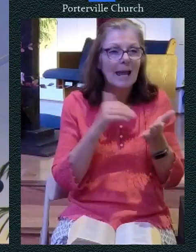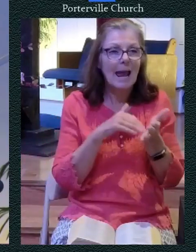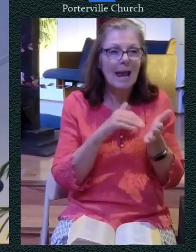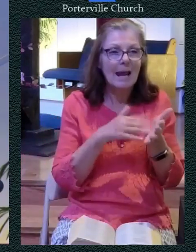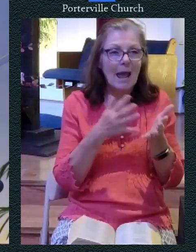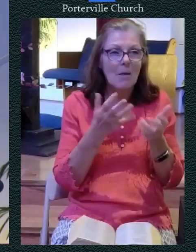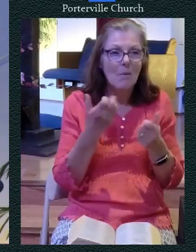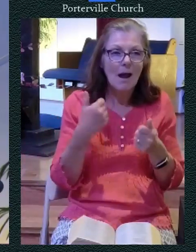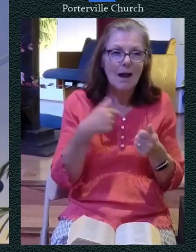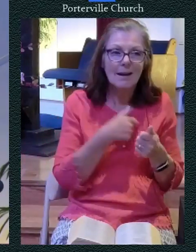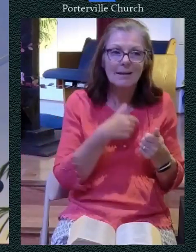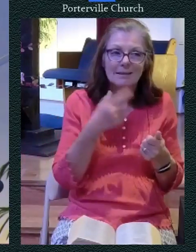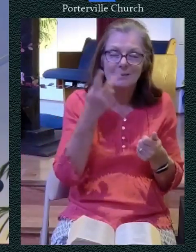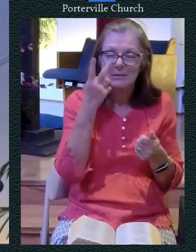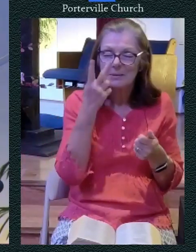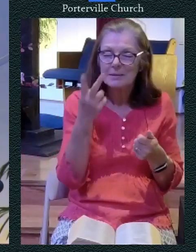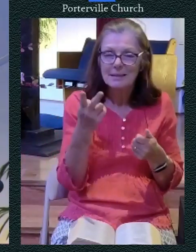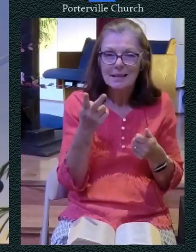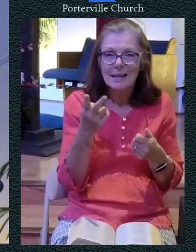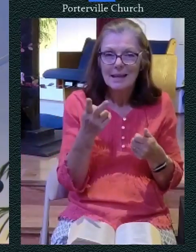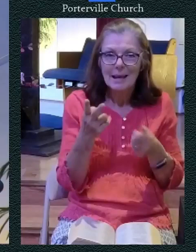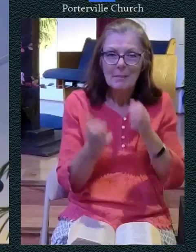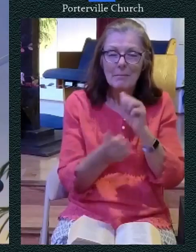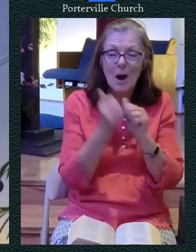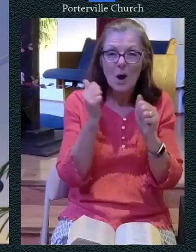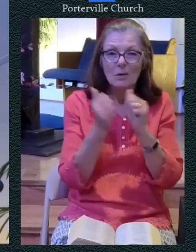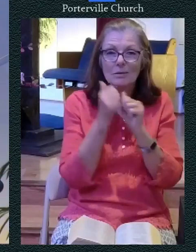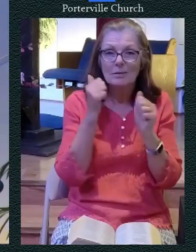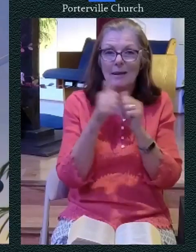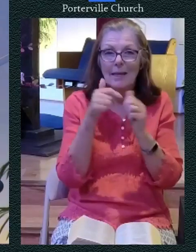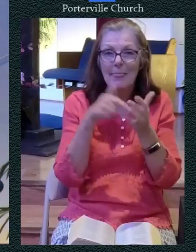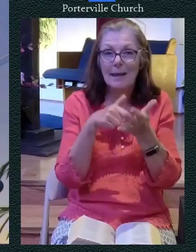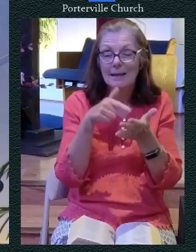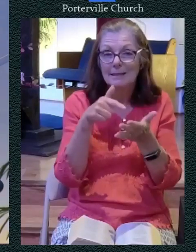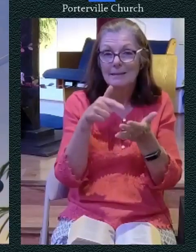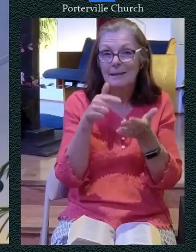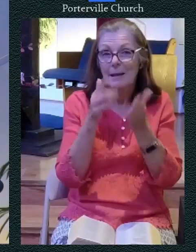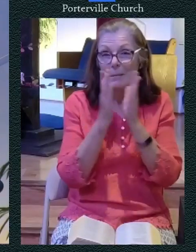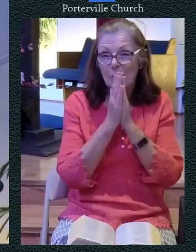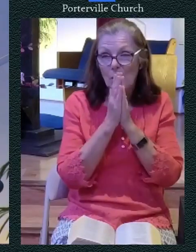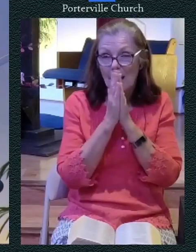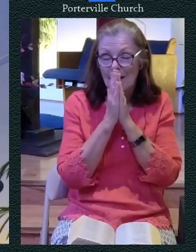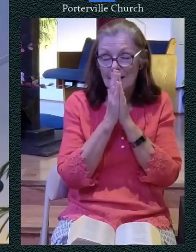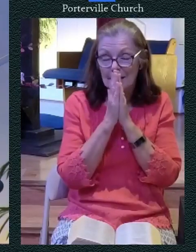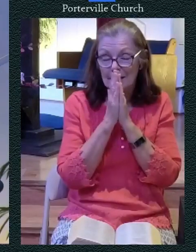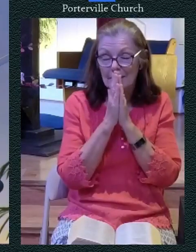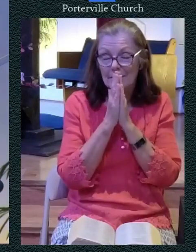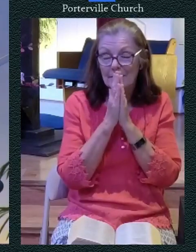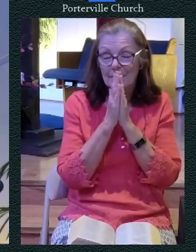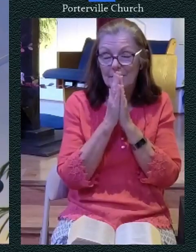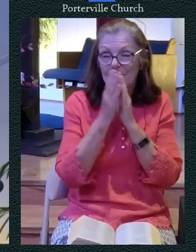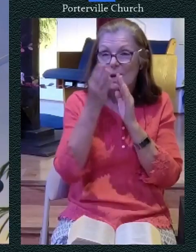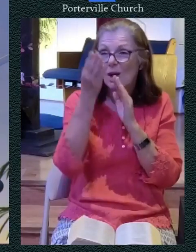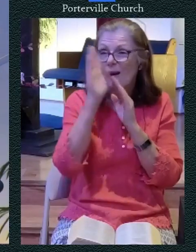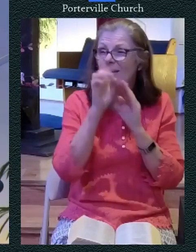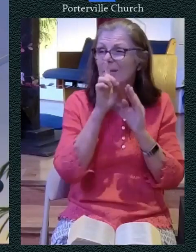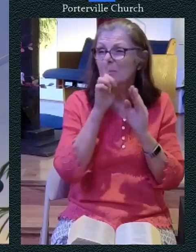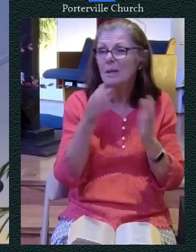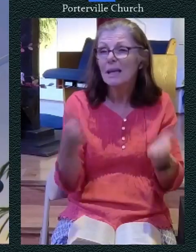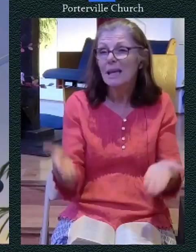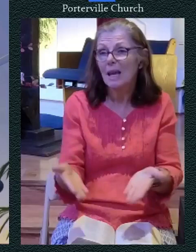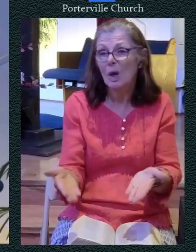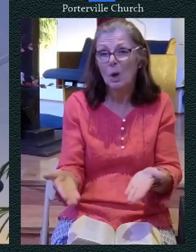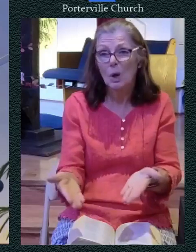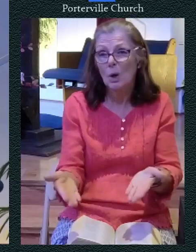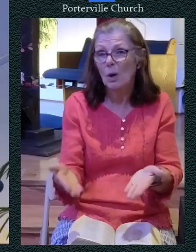most in this section of the prayer is that God is actually here. He's not absent.